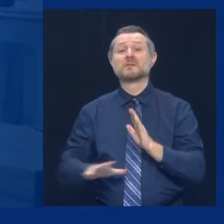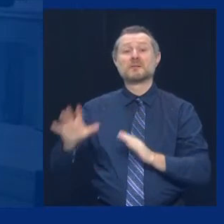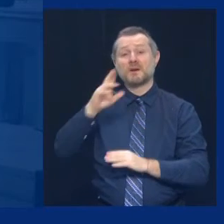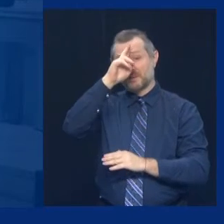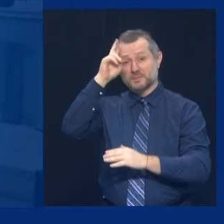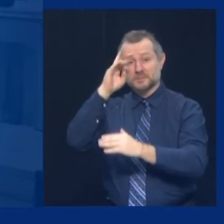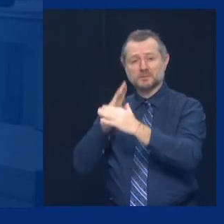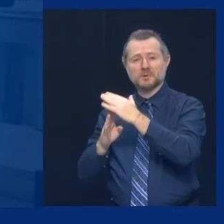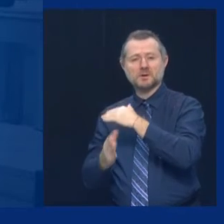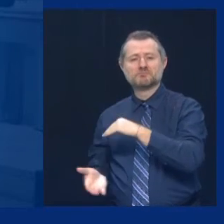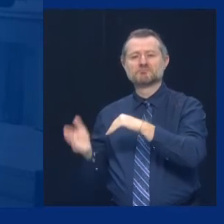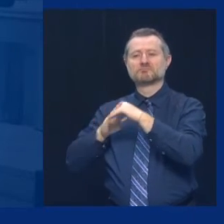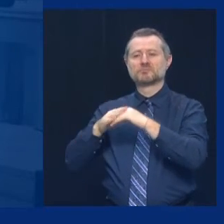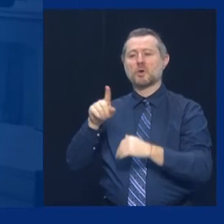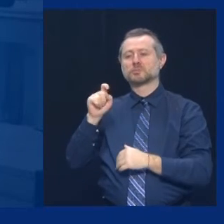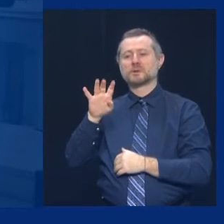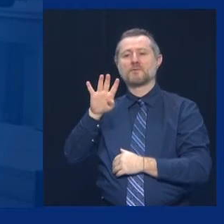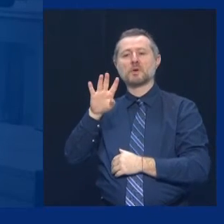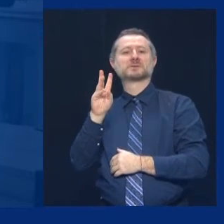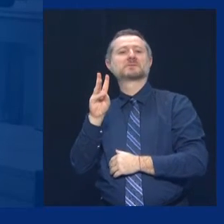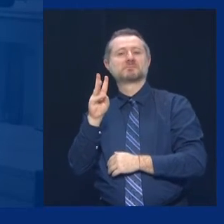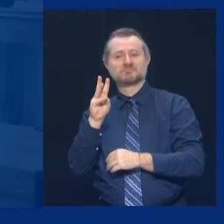146. There's a but.